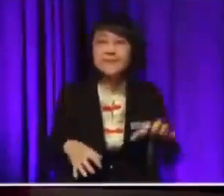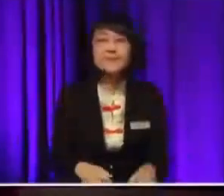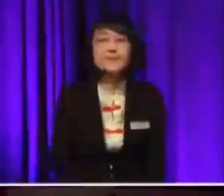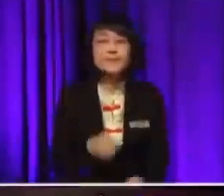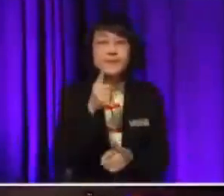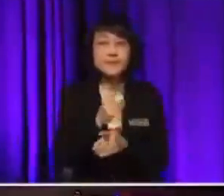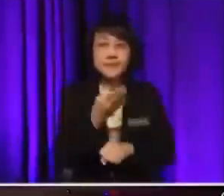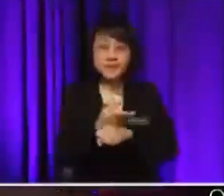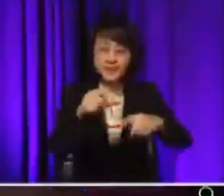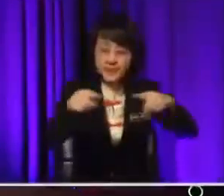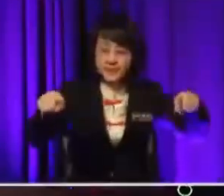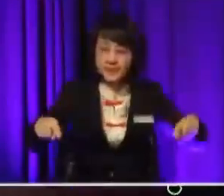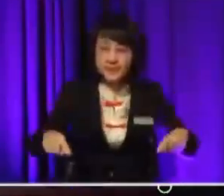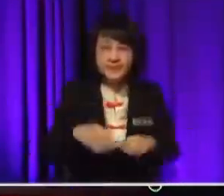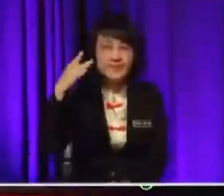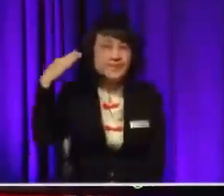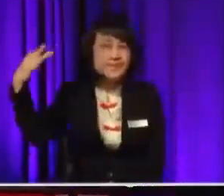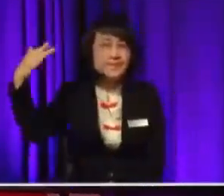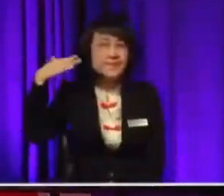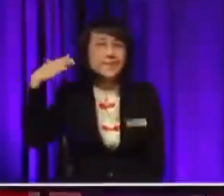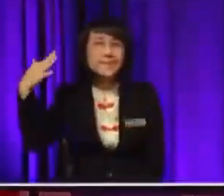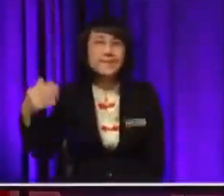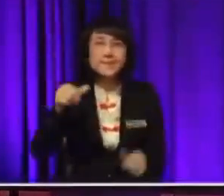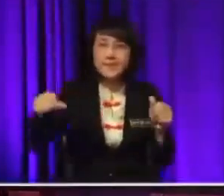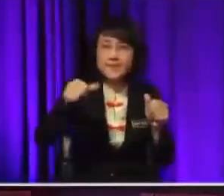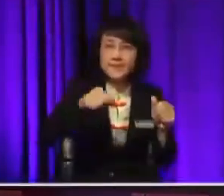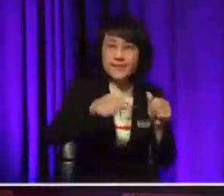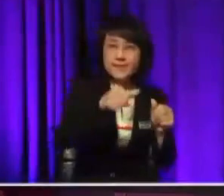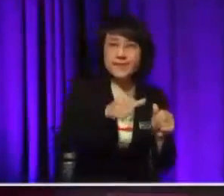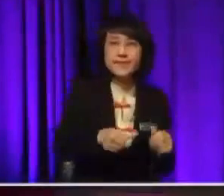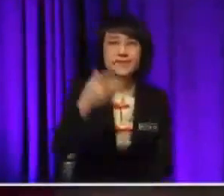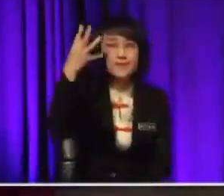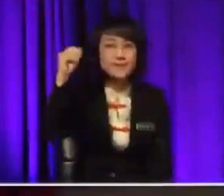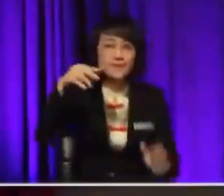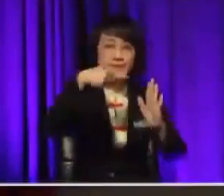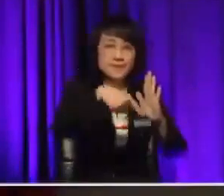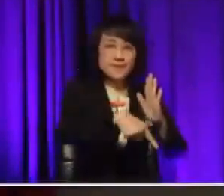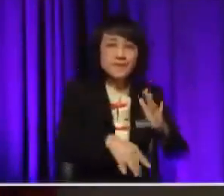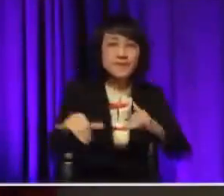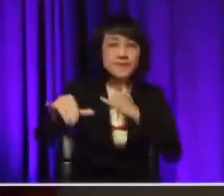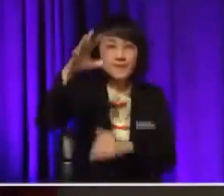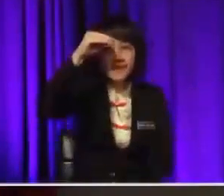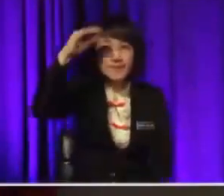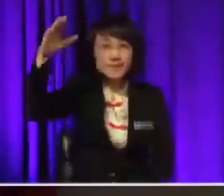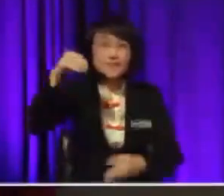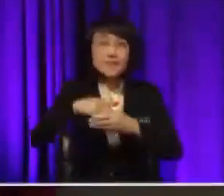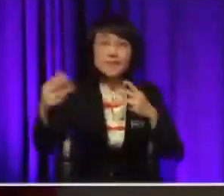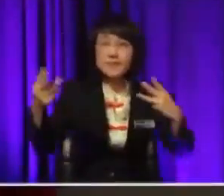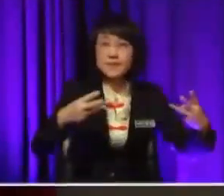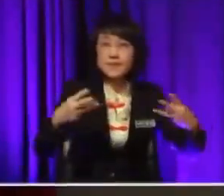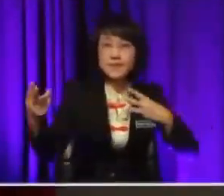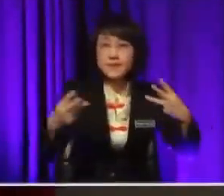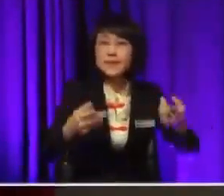in the slates and with a huge rattle, drive them down like men in a battle. But let him